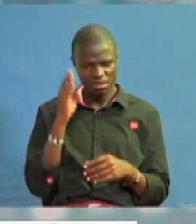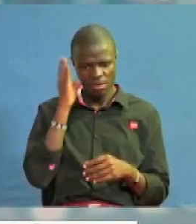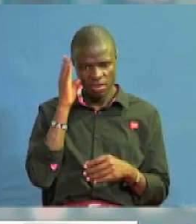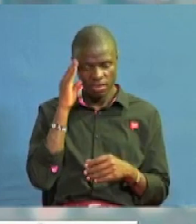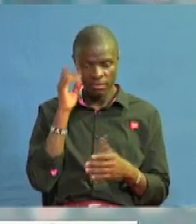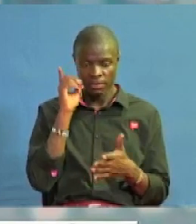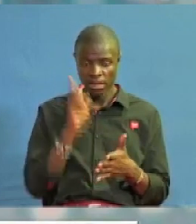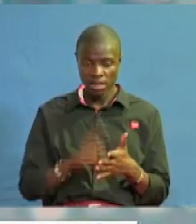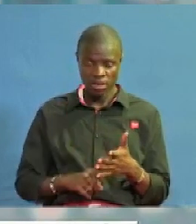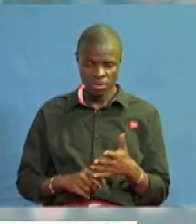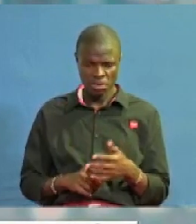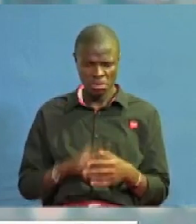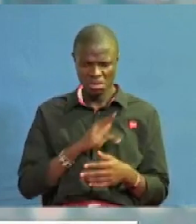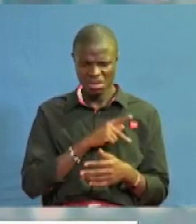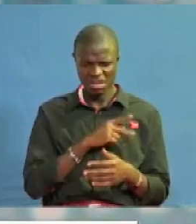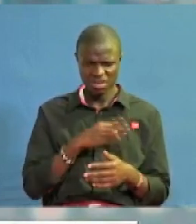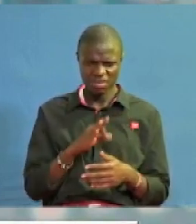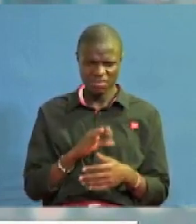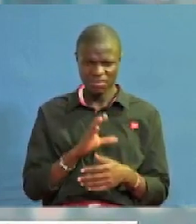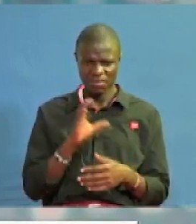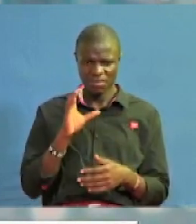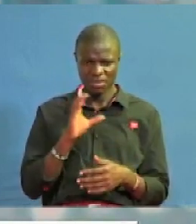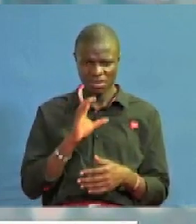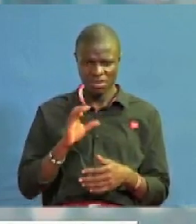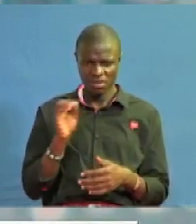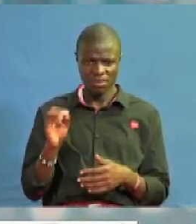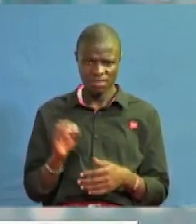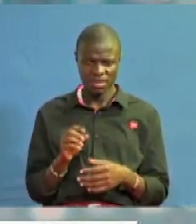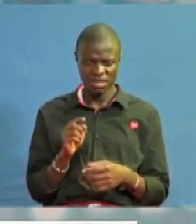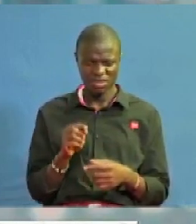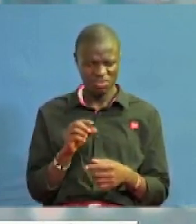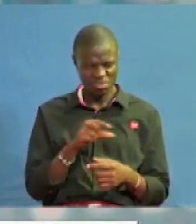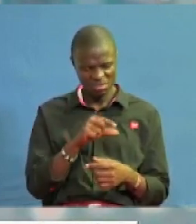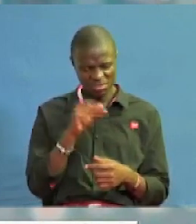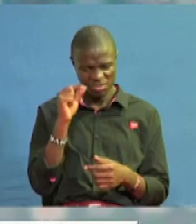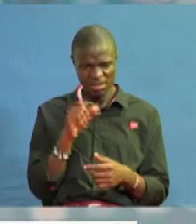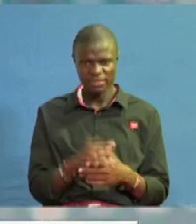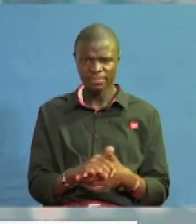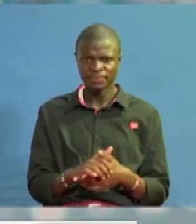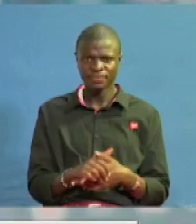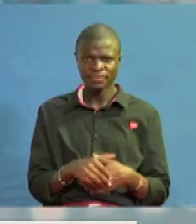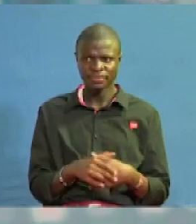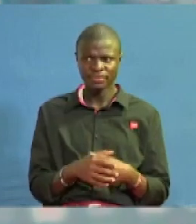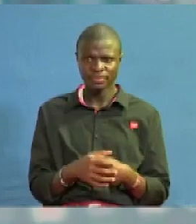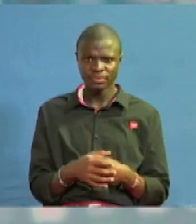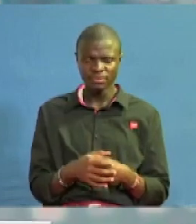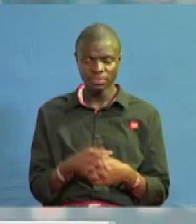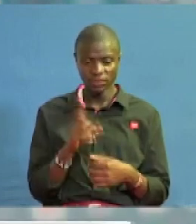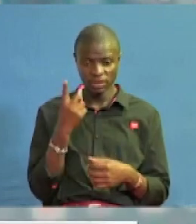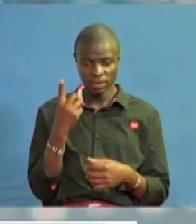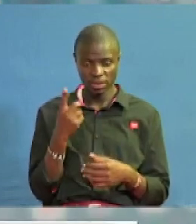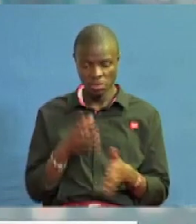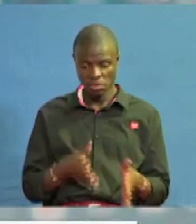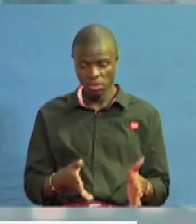know what kind of companies to choose. So you need to choose a company that is profitable. All right? Yeah. Yes. So that's number 1 way of making money